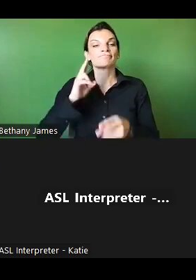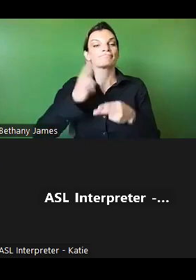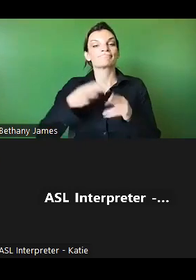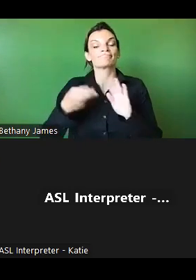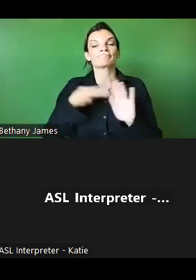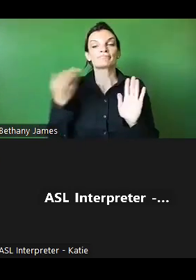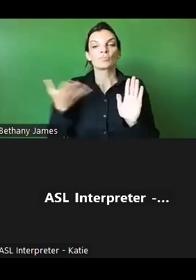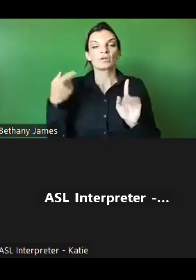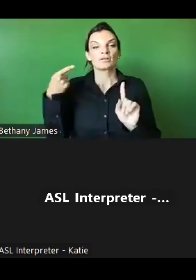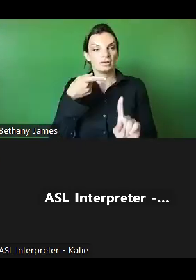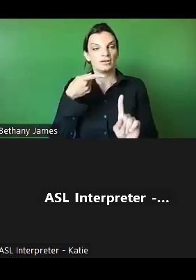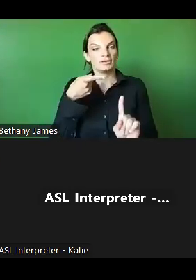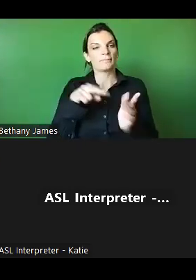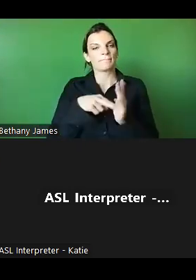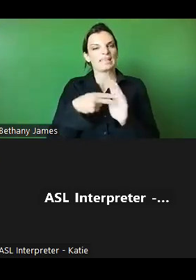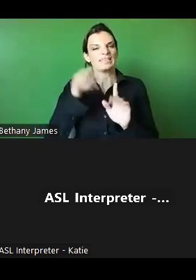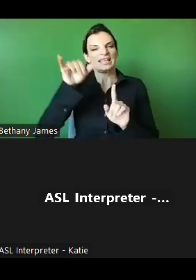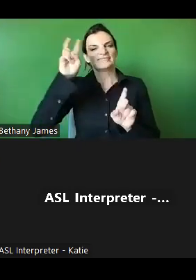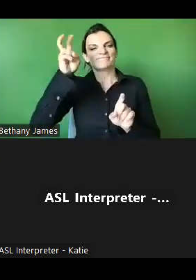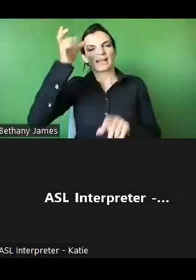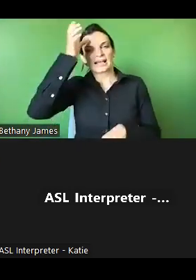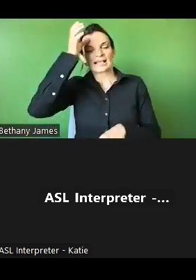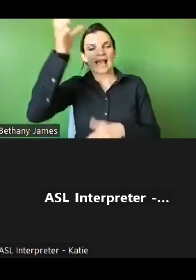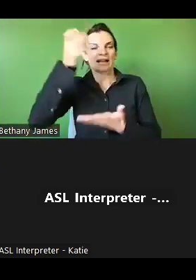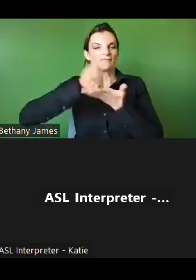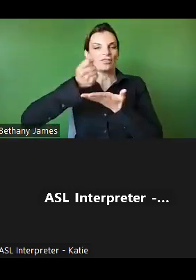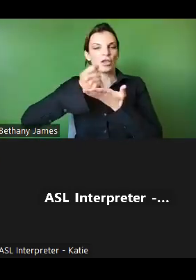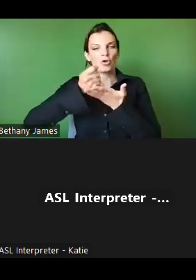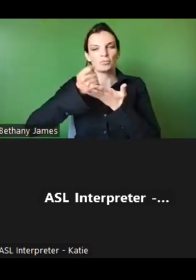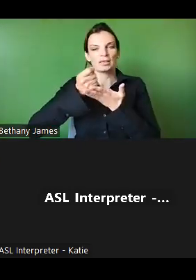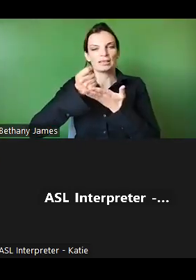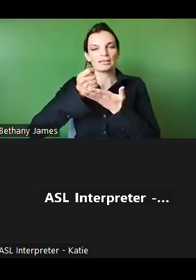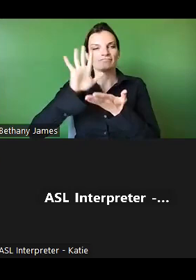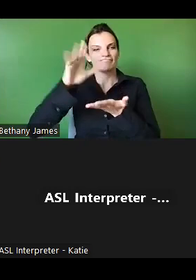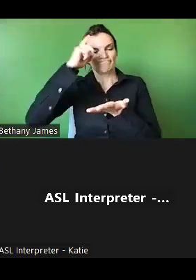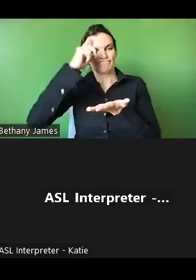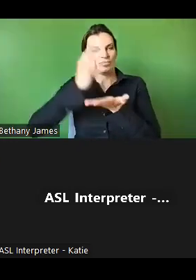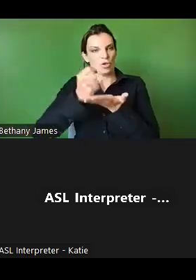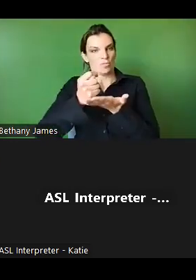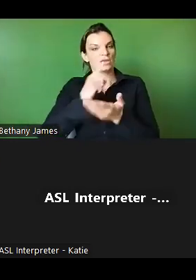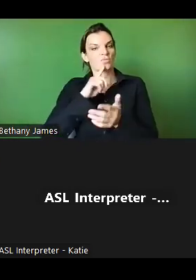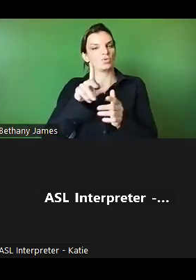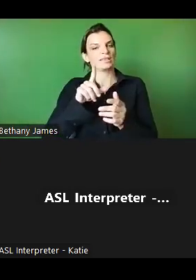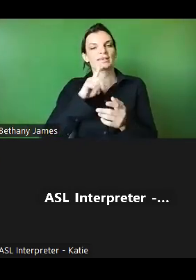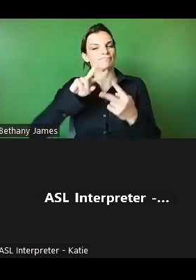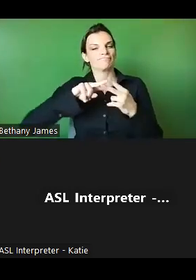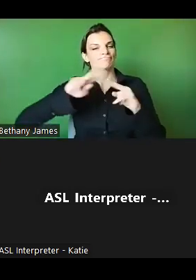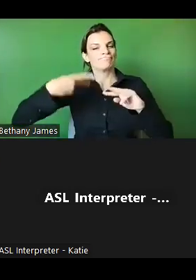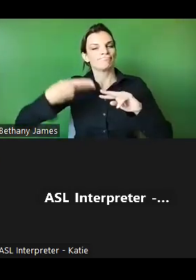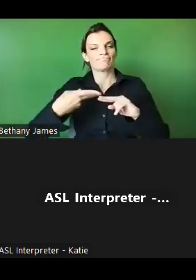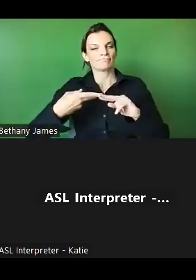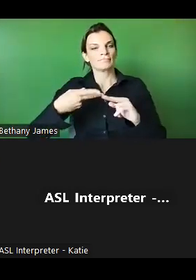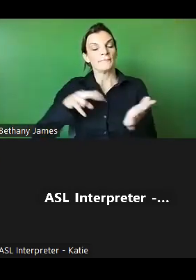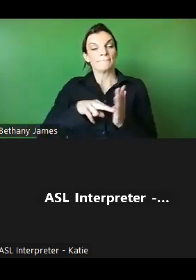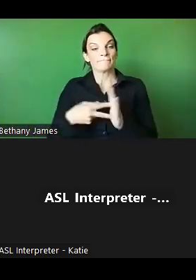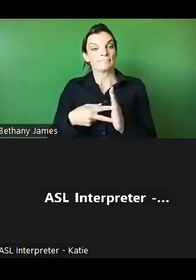really being a kind of cognitive therapy in reverse that fosters and reinforces the very habits